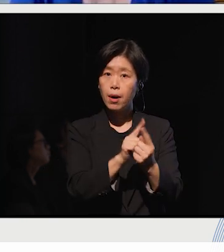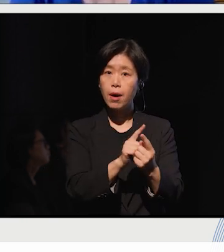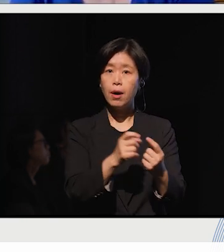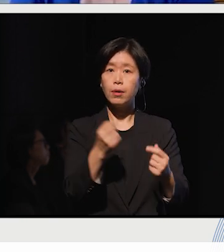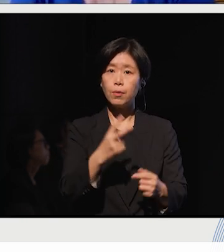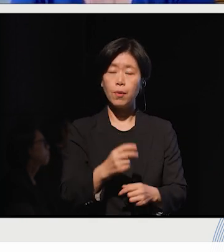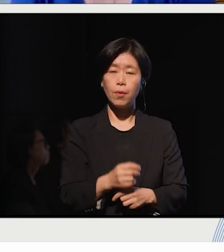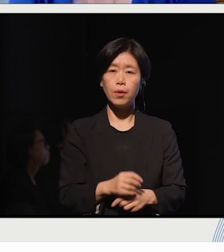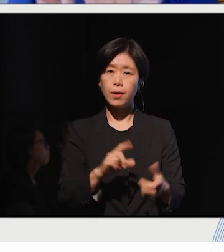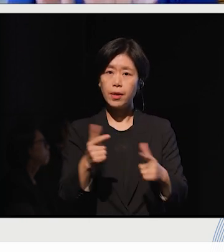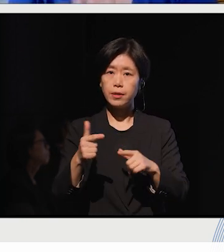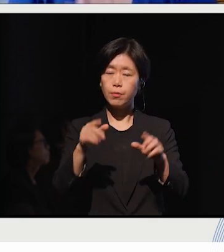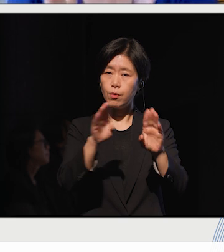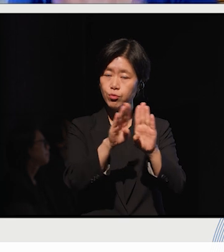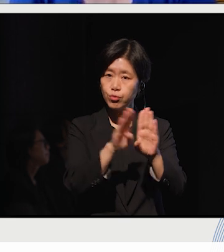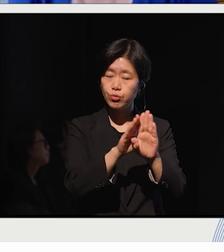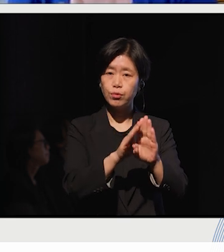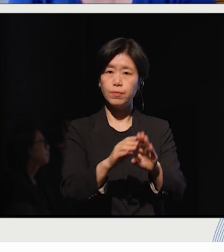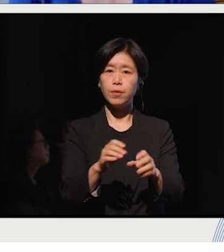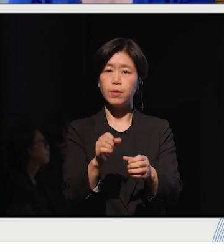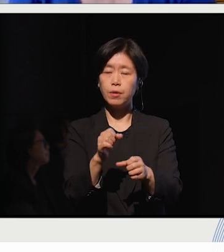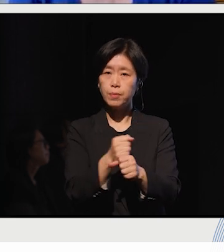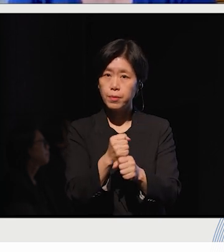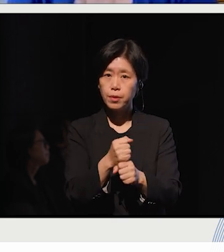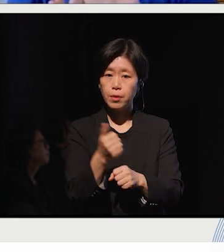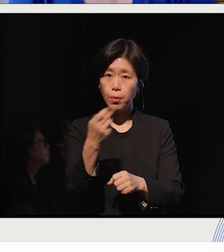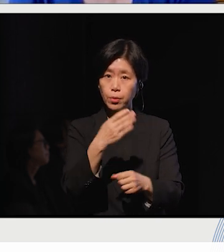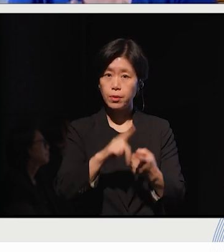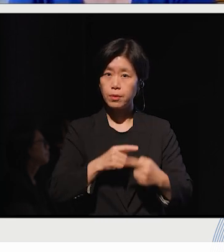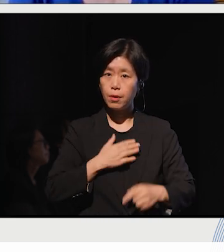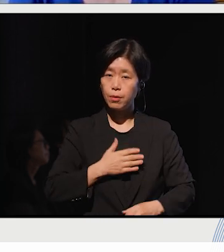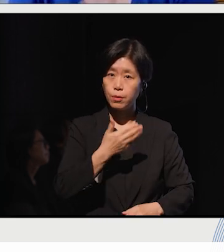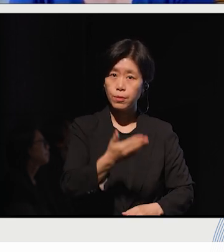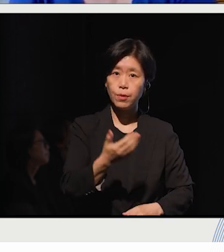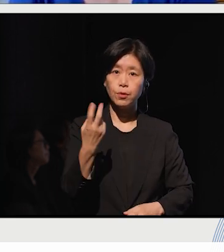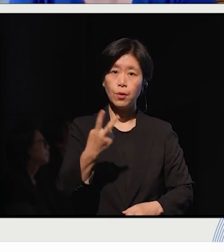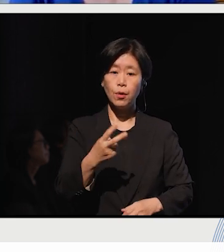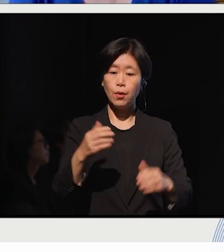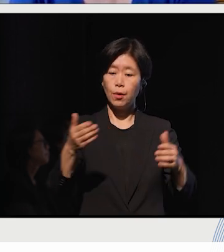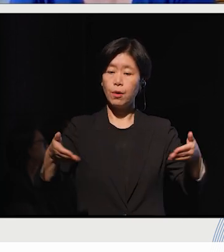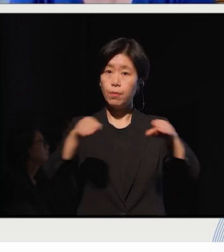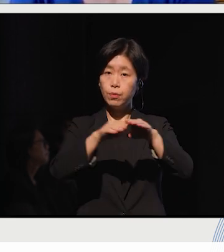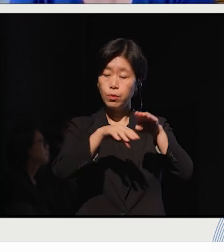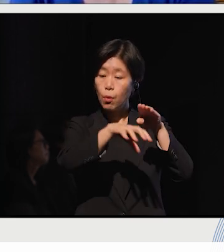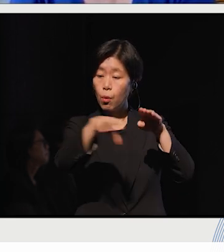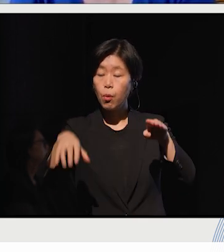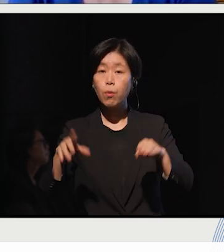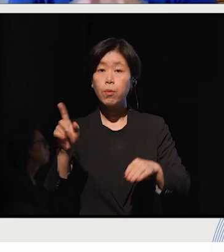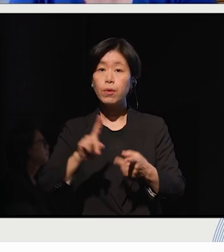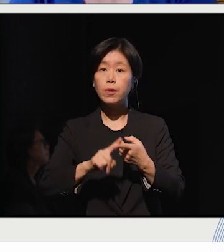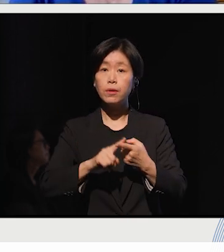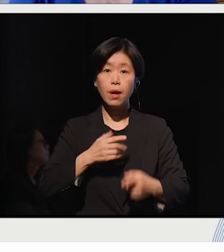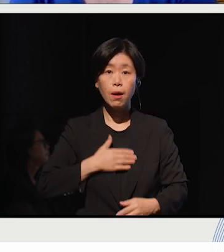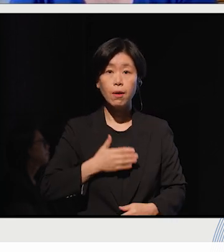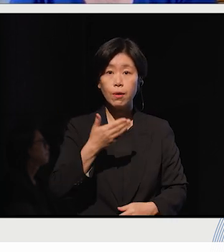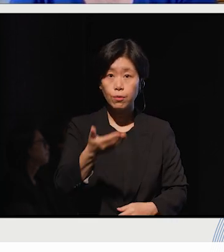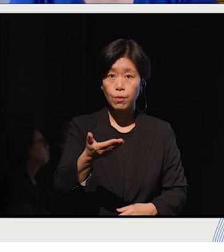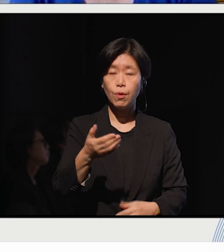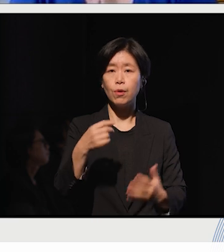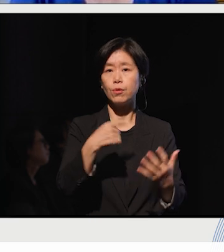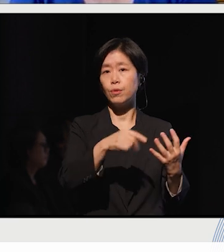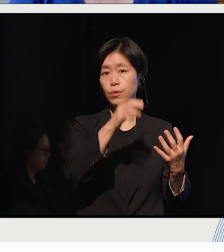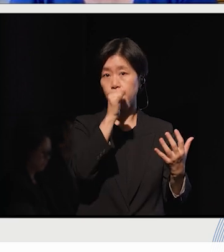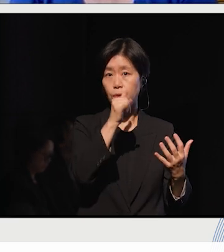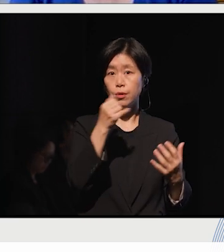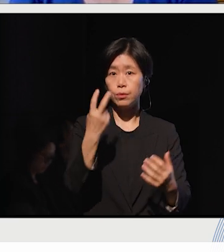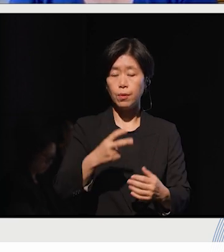we talk to them about their role and how critical each and every person is to making